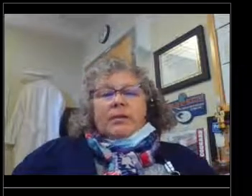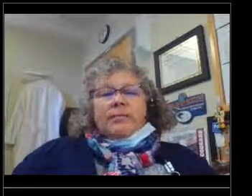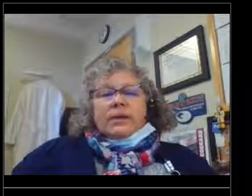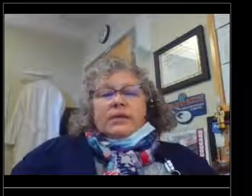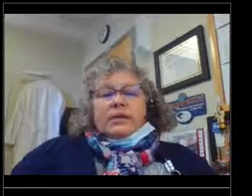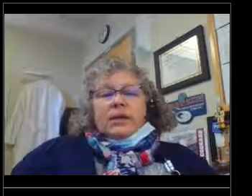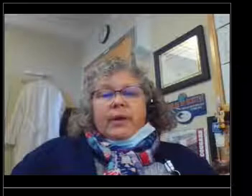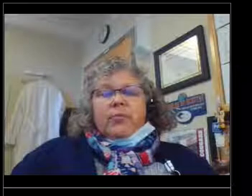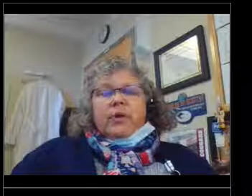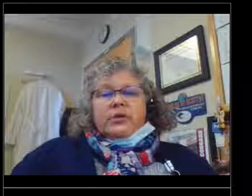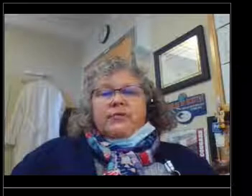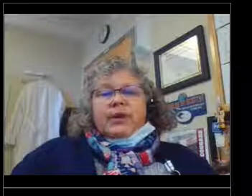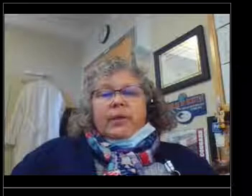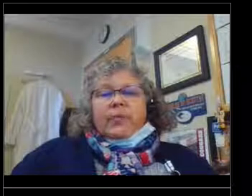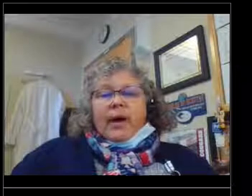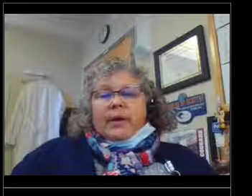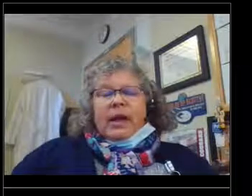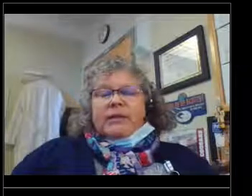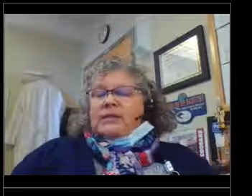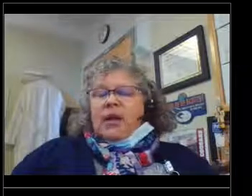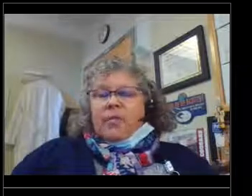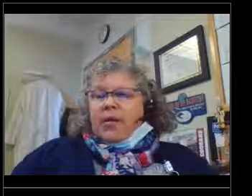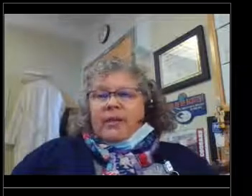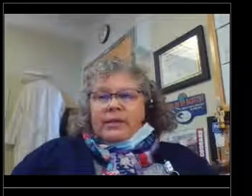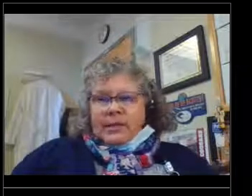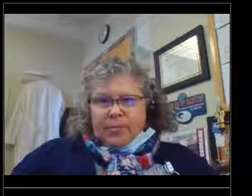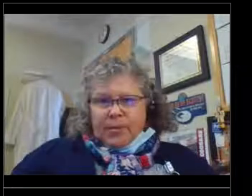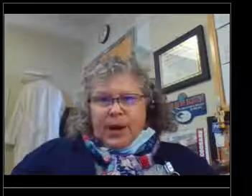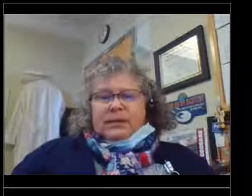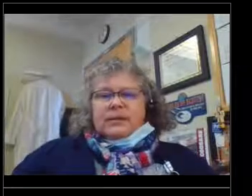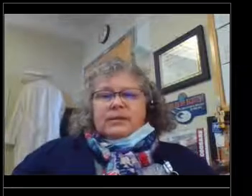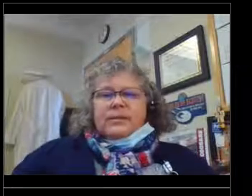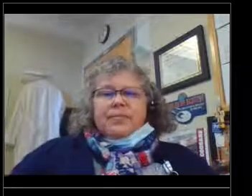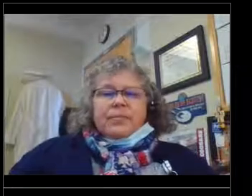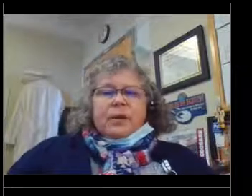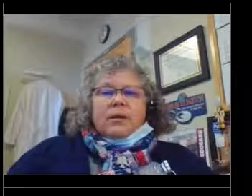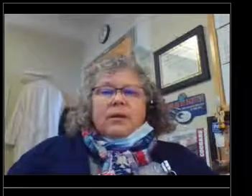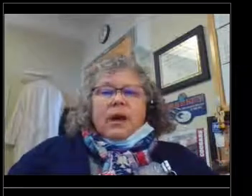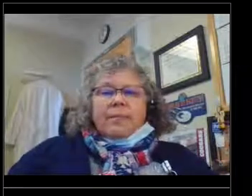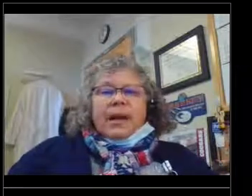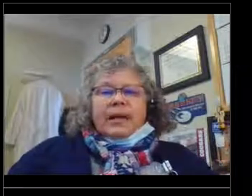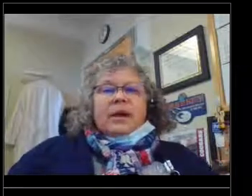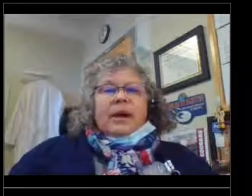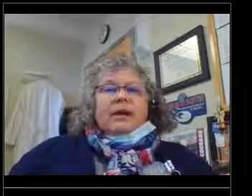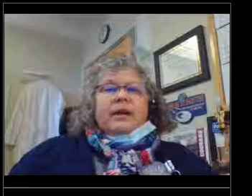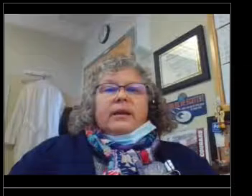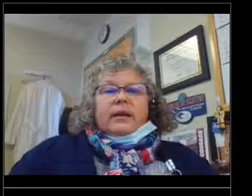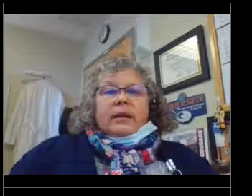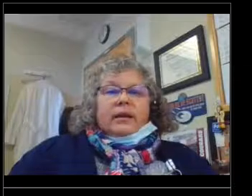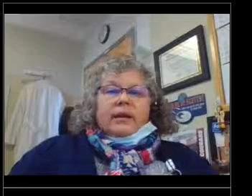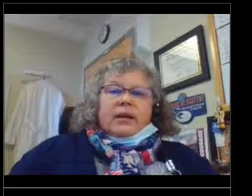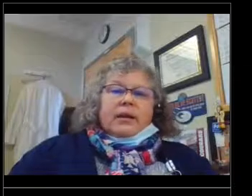I'm gone. So it works very well. And again, this is all part of that team practice. Next